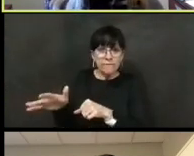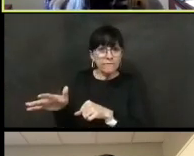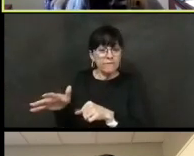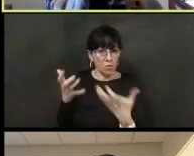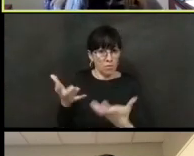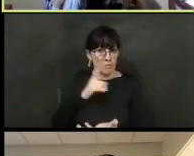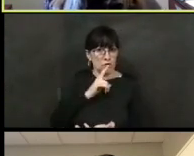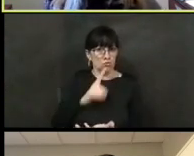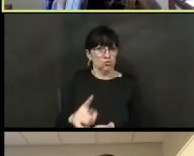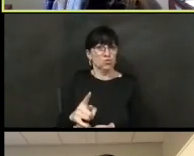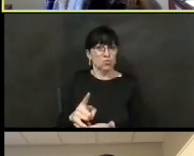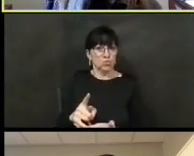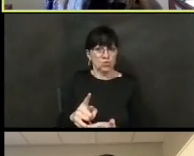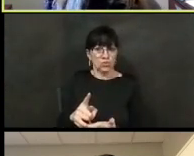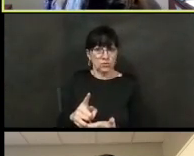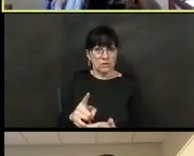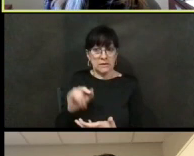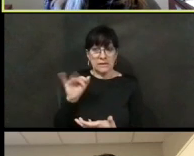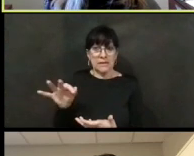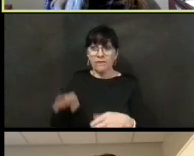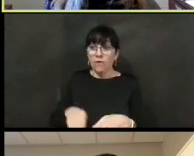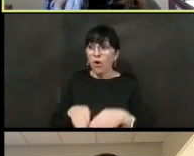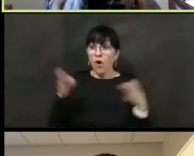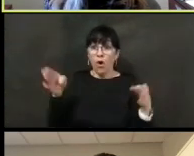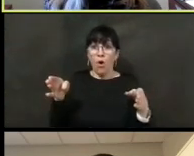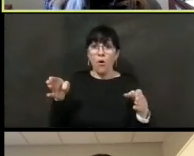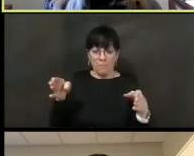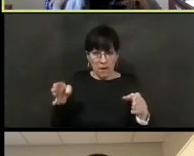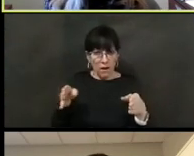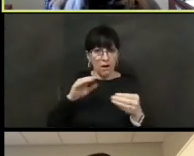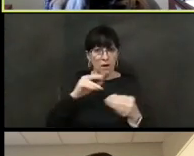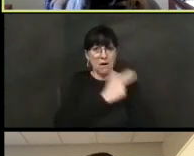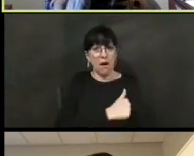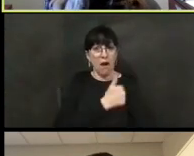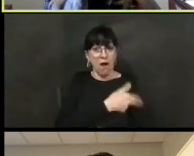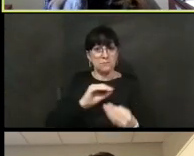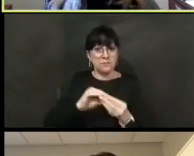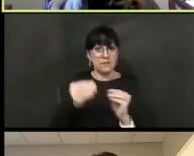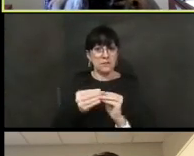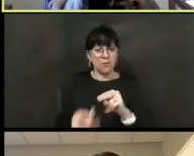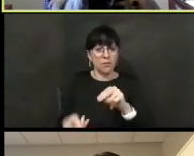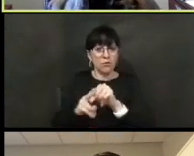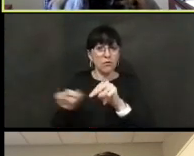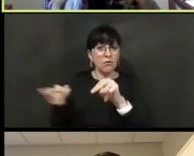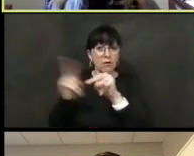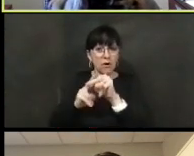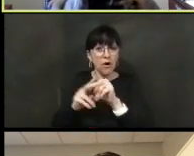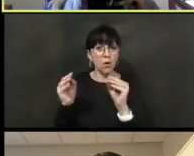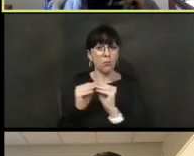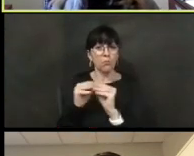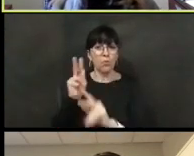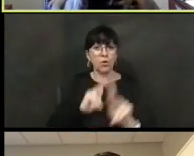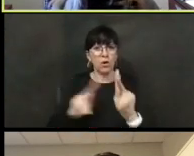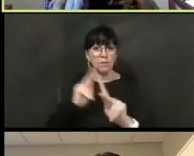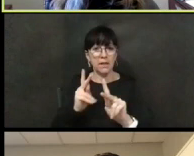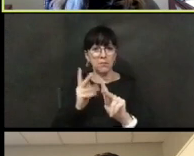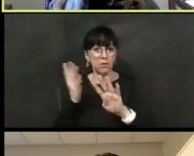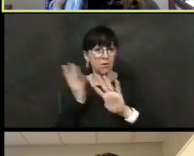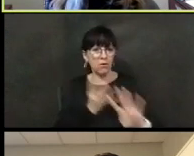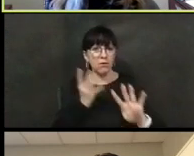reopen, and if we start to see more people in the hospital, we got to make sure that we've got enough PPE in the